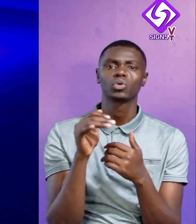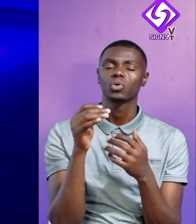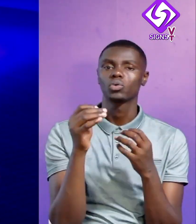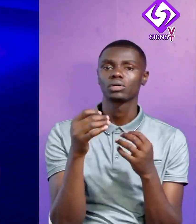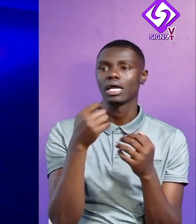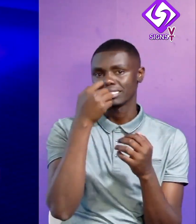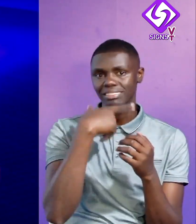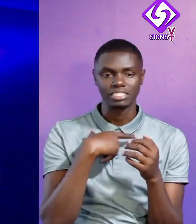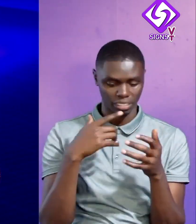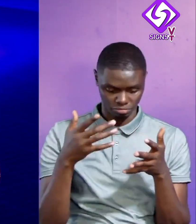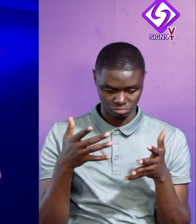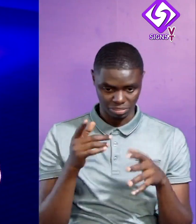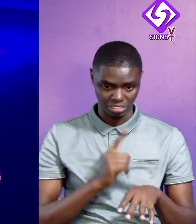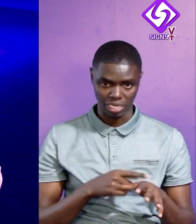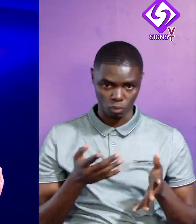Richard ulizaliwa,